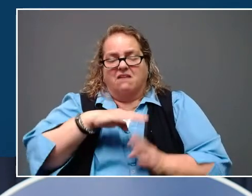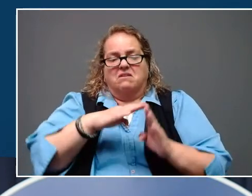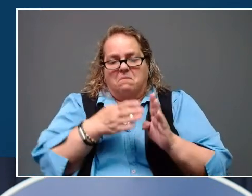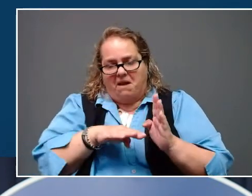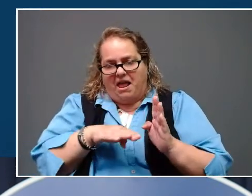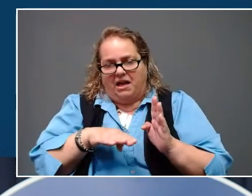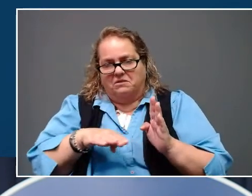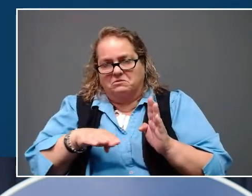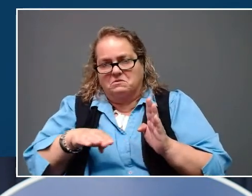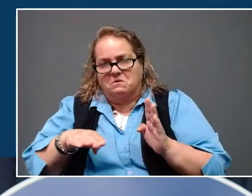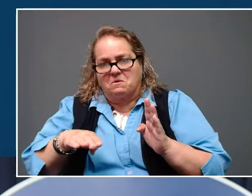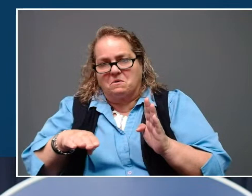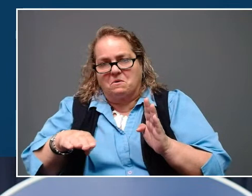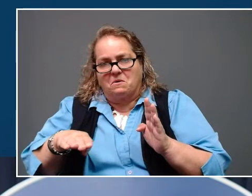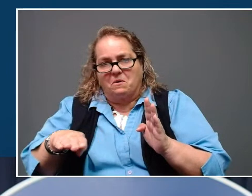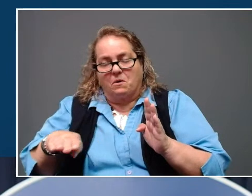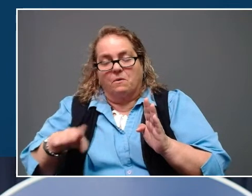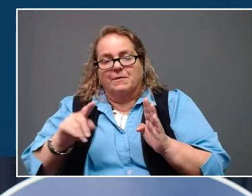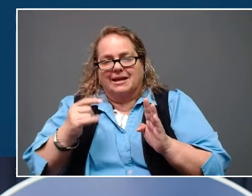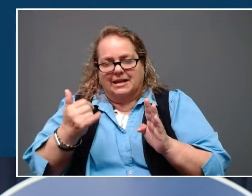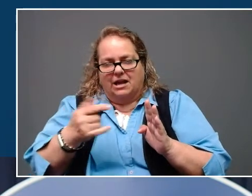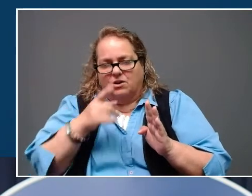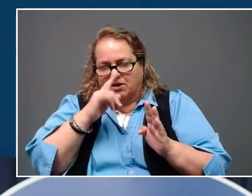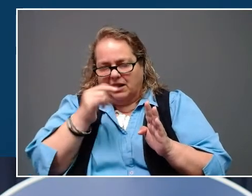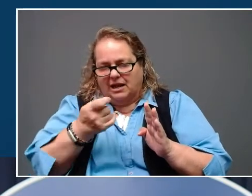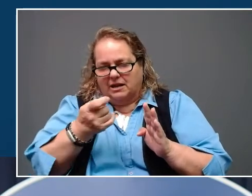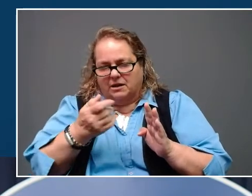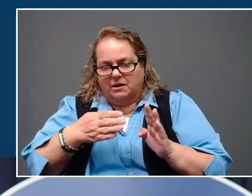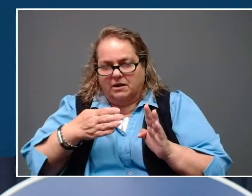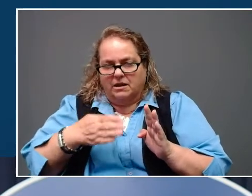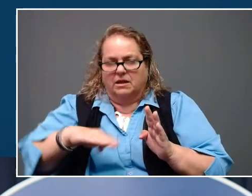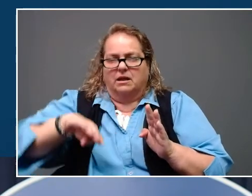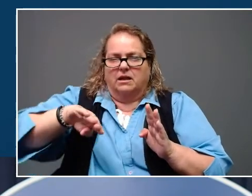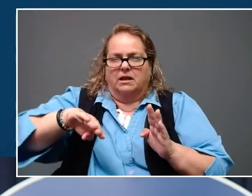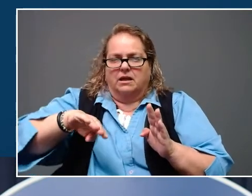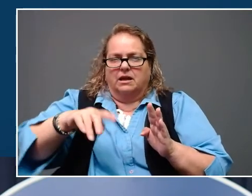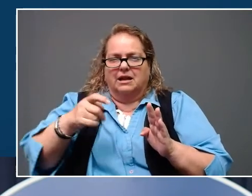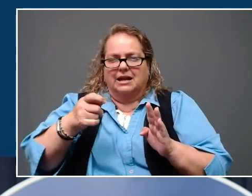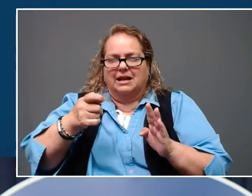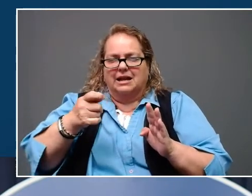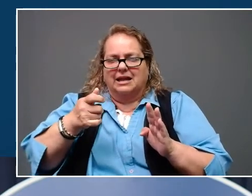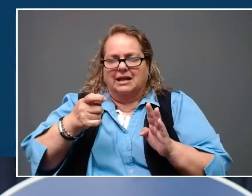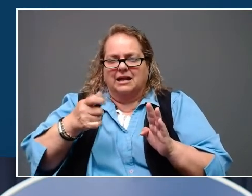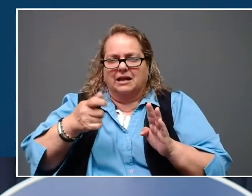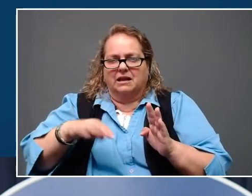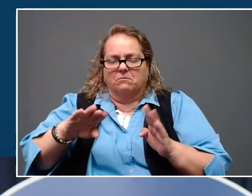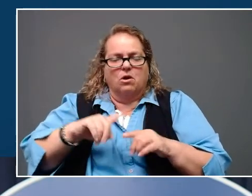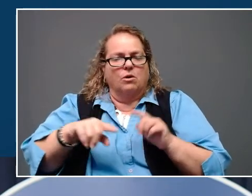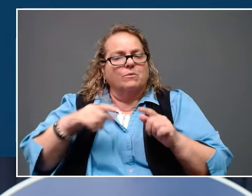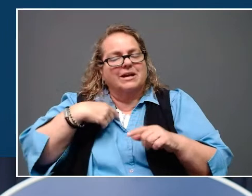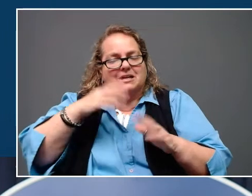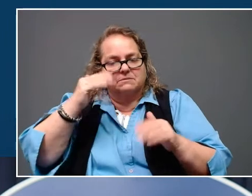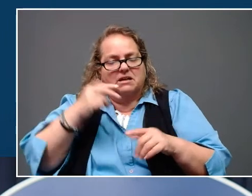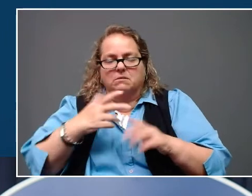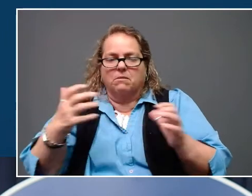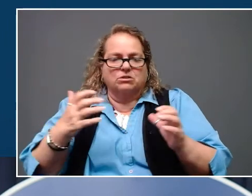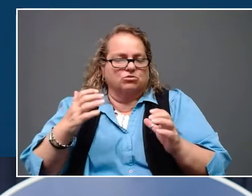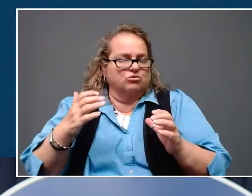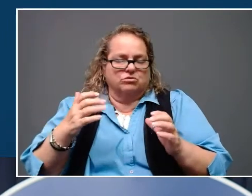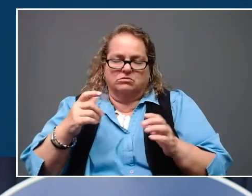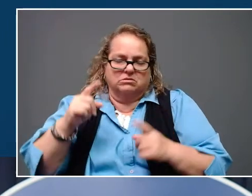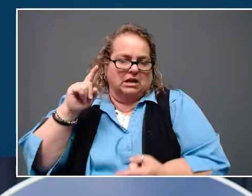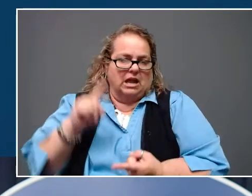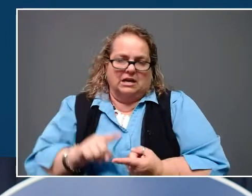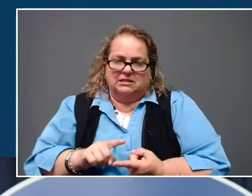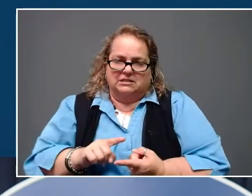You know, we may well see an uptick, but we expect it to be much smaller and much slower